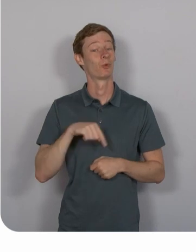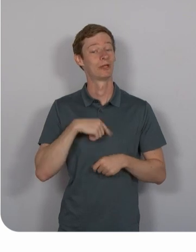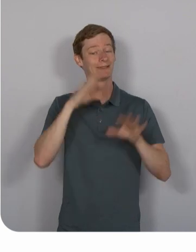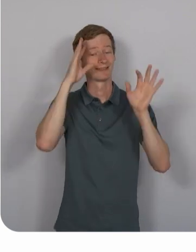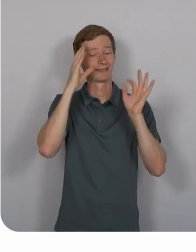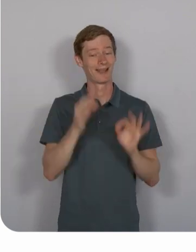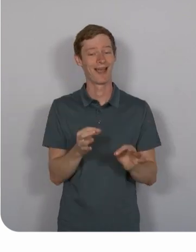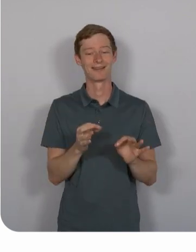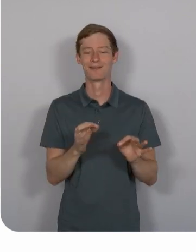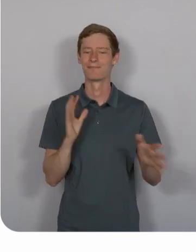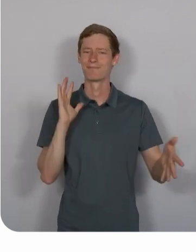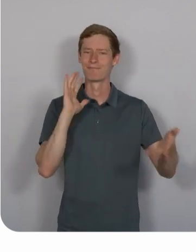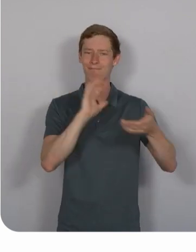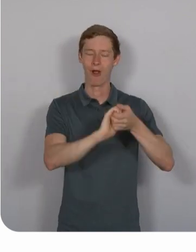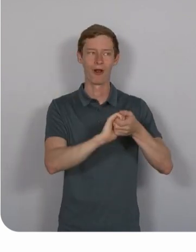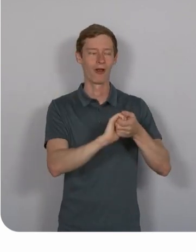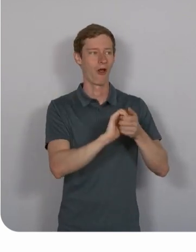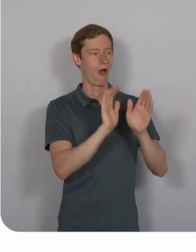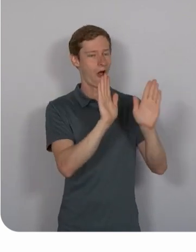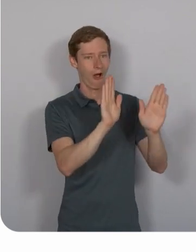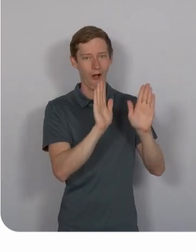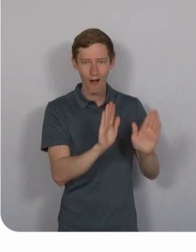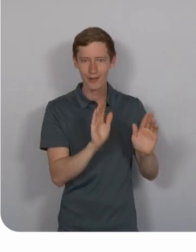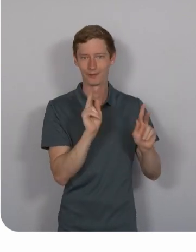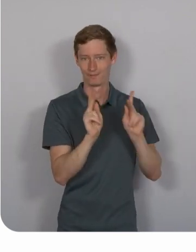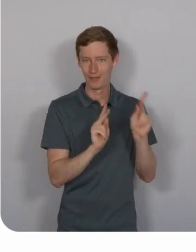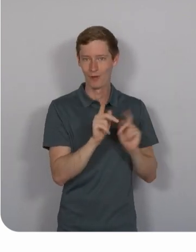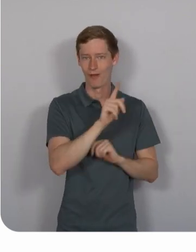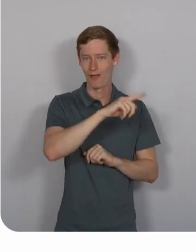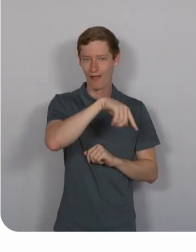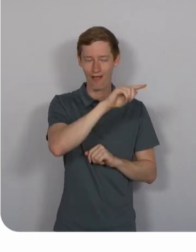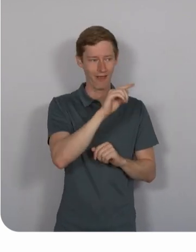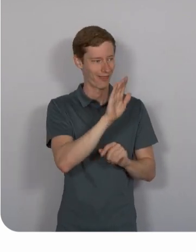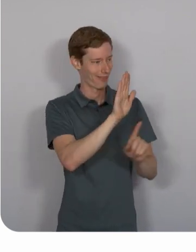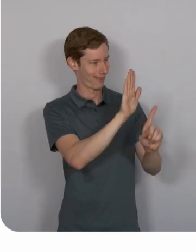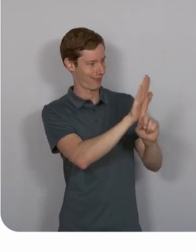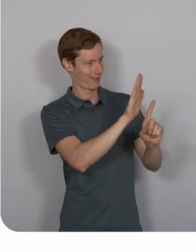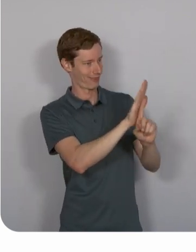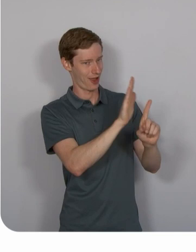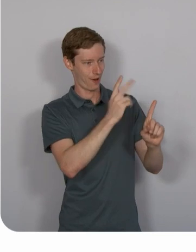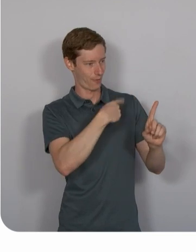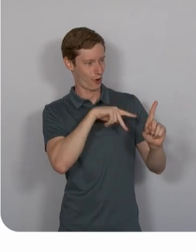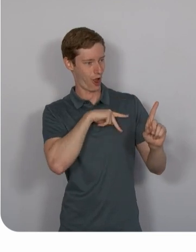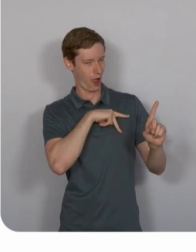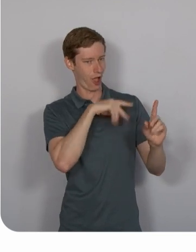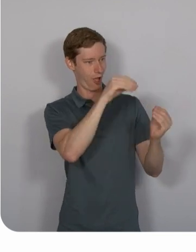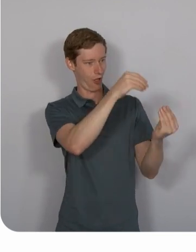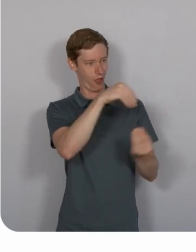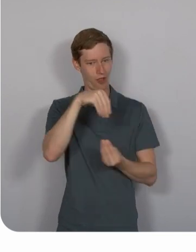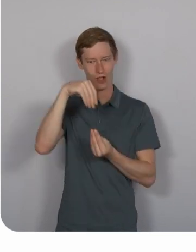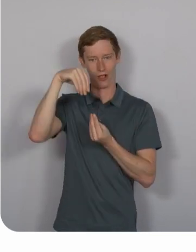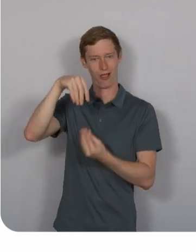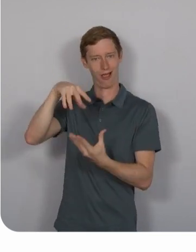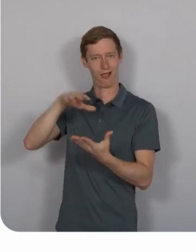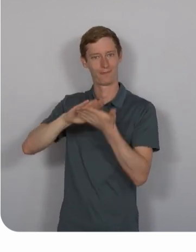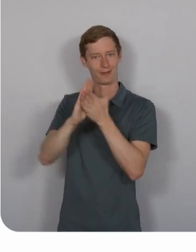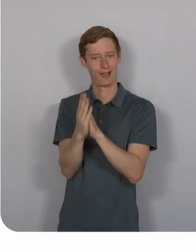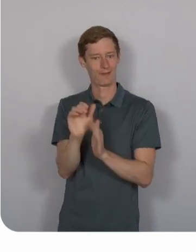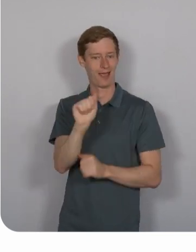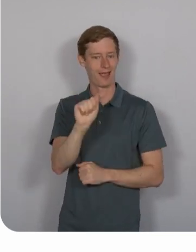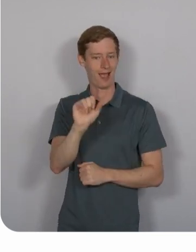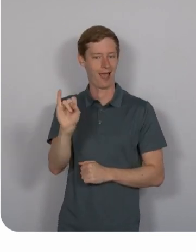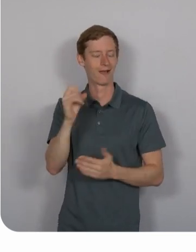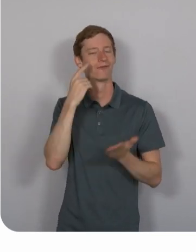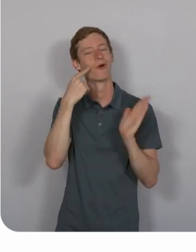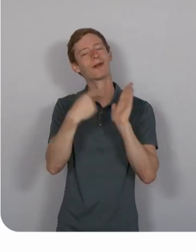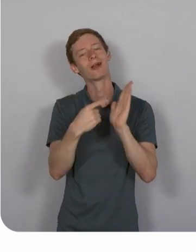with a bunch of pretty awesome people to basically embody these and play them. So let's say